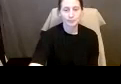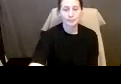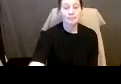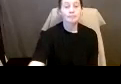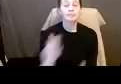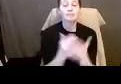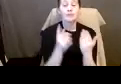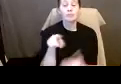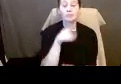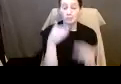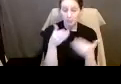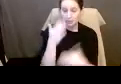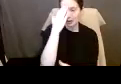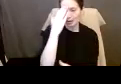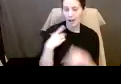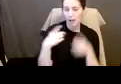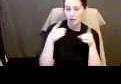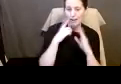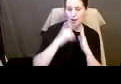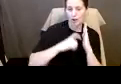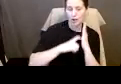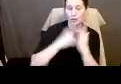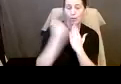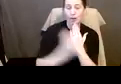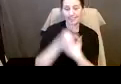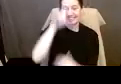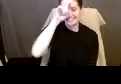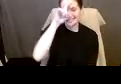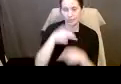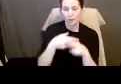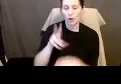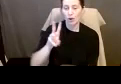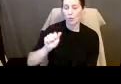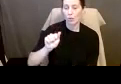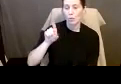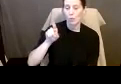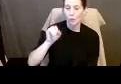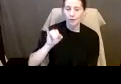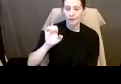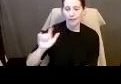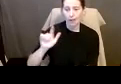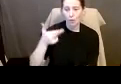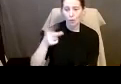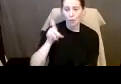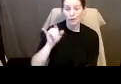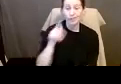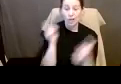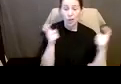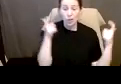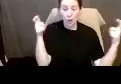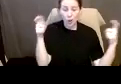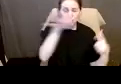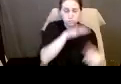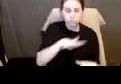you may know, I direct an archaeological project in Egypt at a place called Wadi el-Hudi. This is actually a very large area in